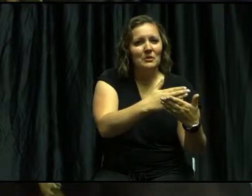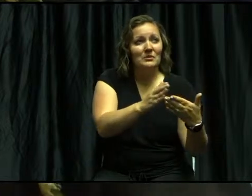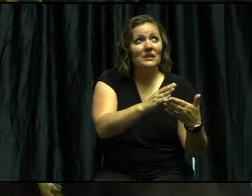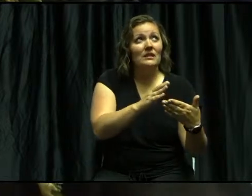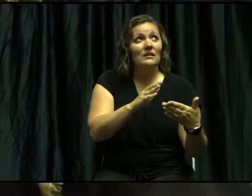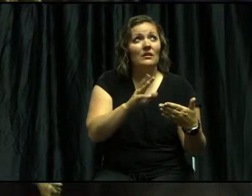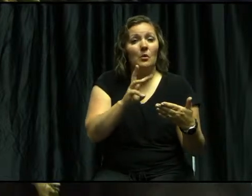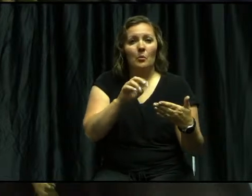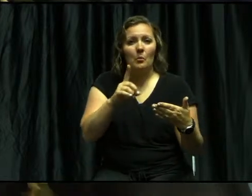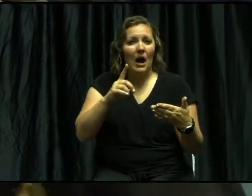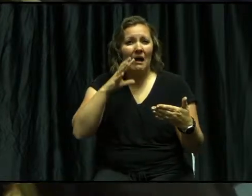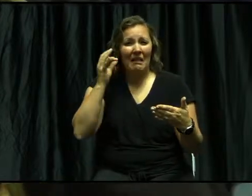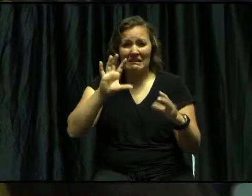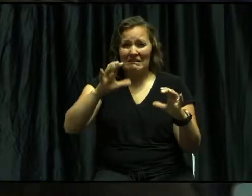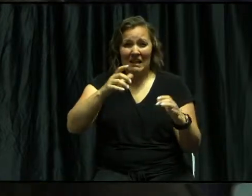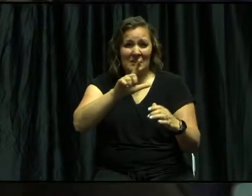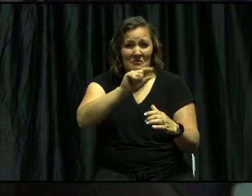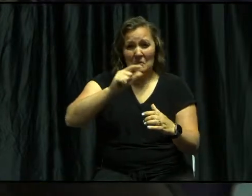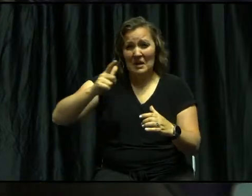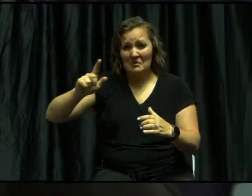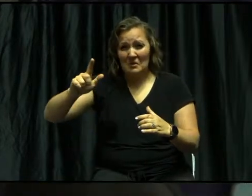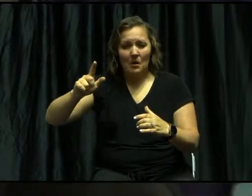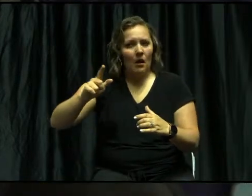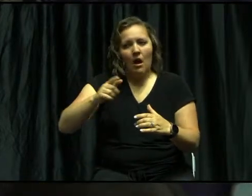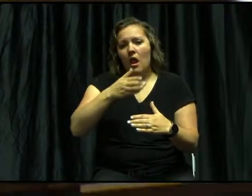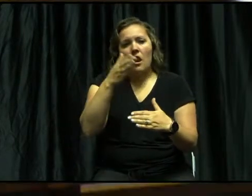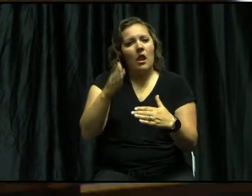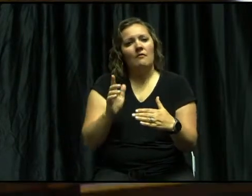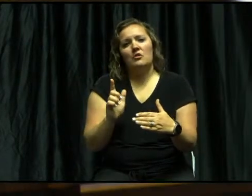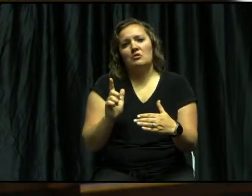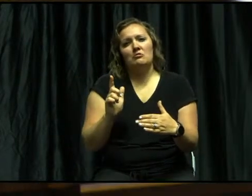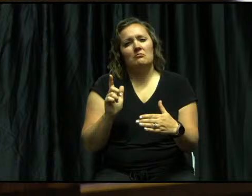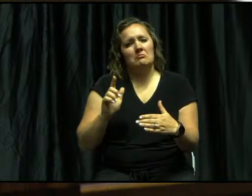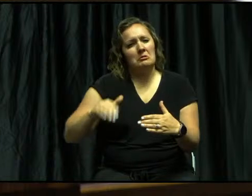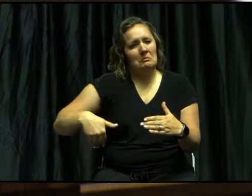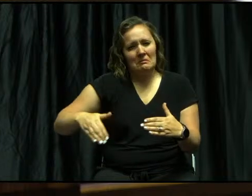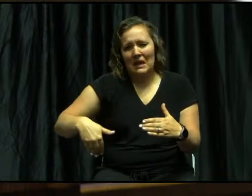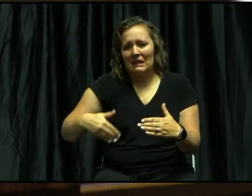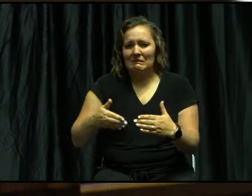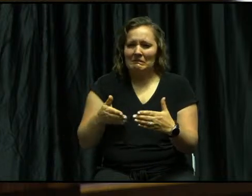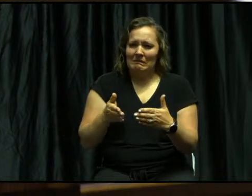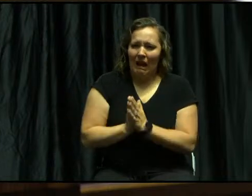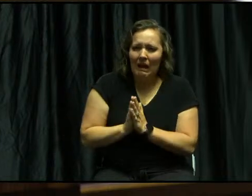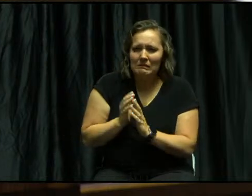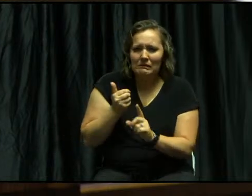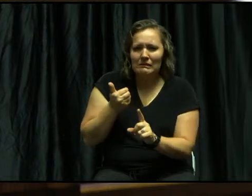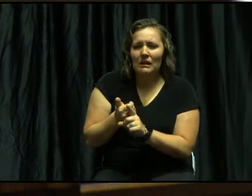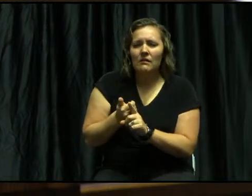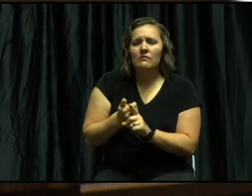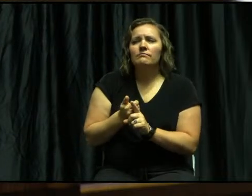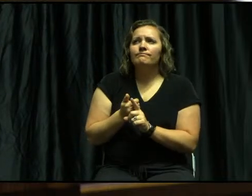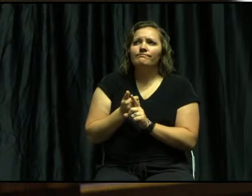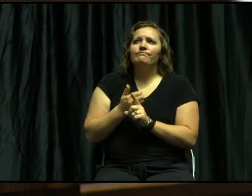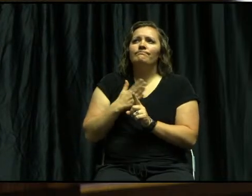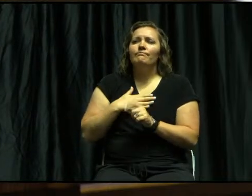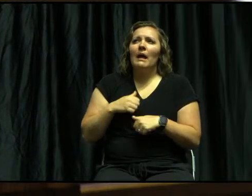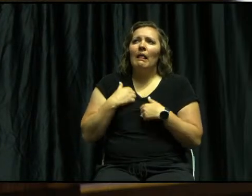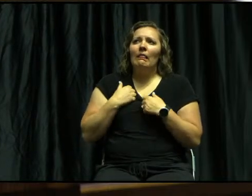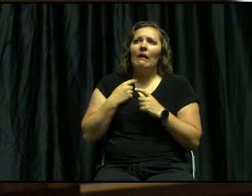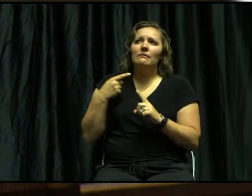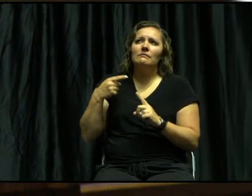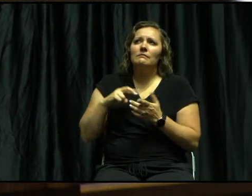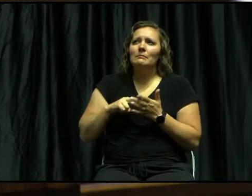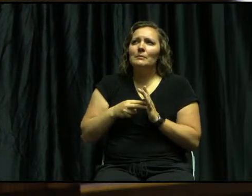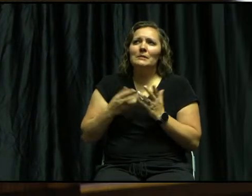of 2021, it's never too late to ask yourself, what is my life's purpose?